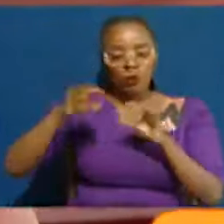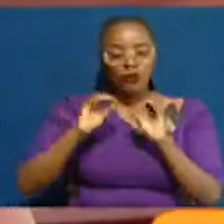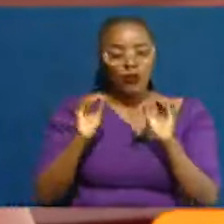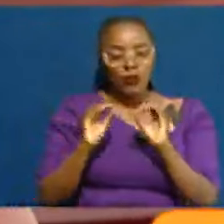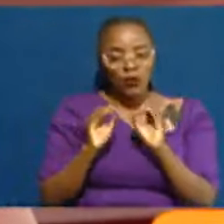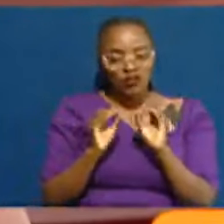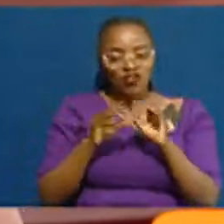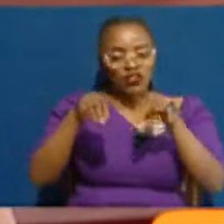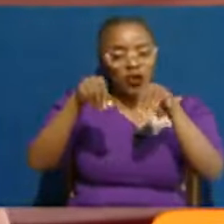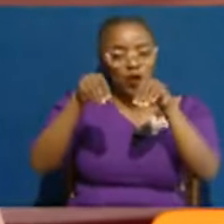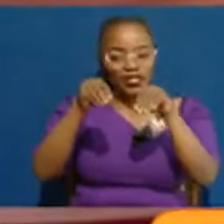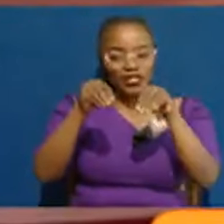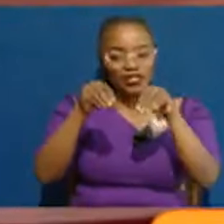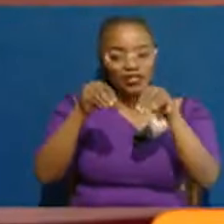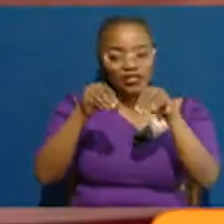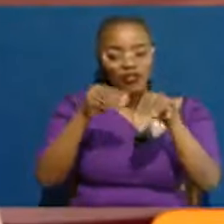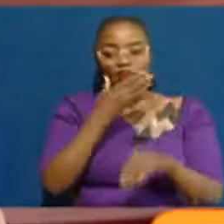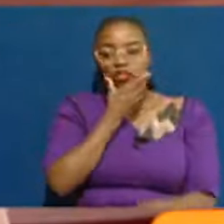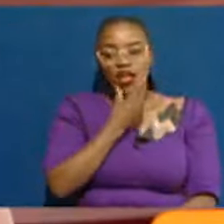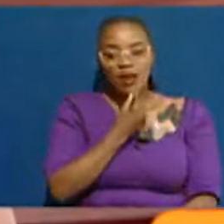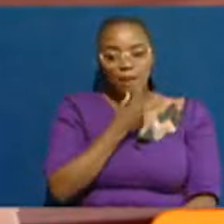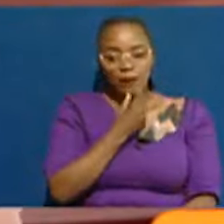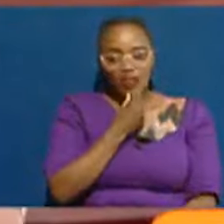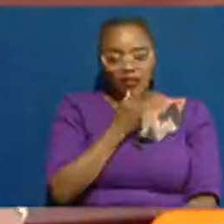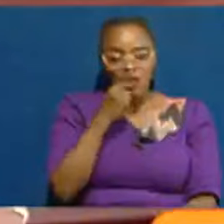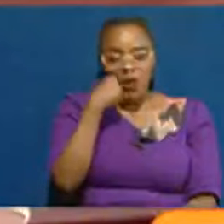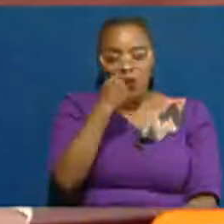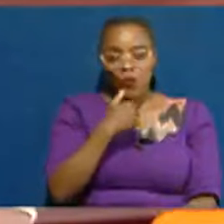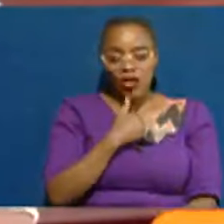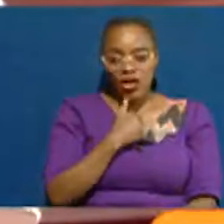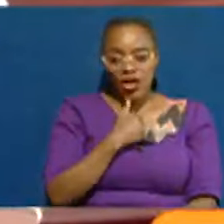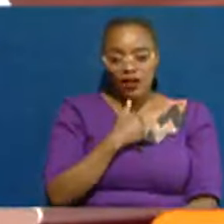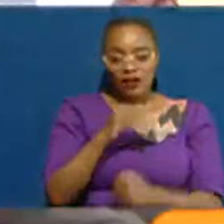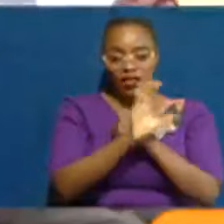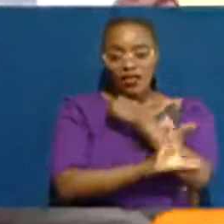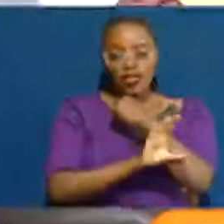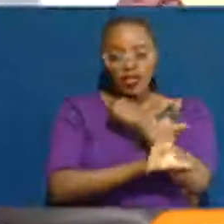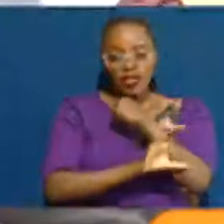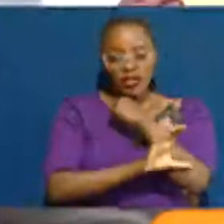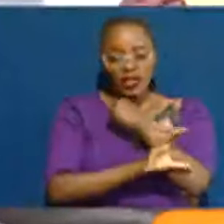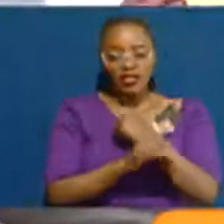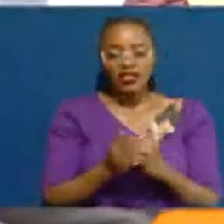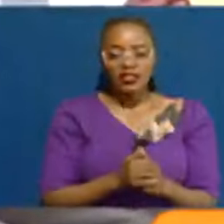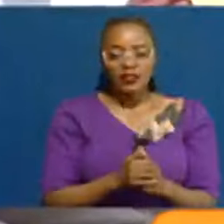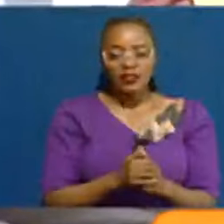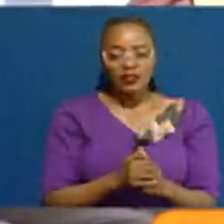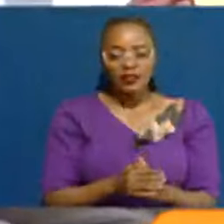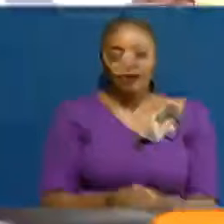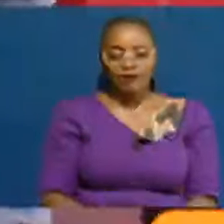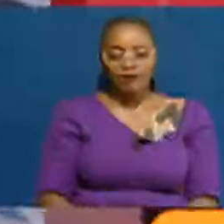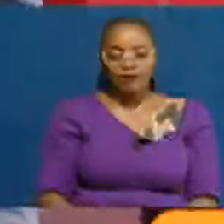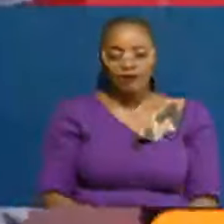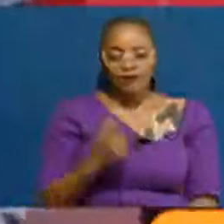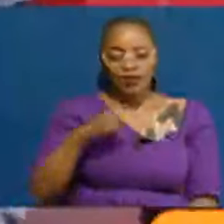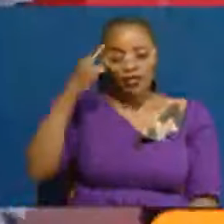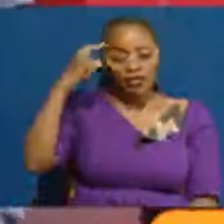terms of the quality of the man that we have in this country. We have a dream.